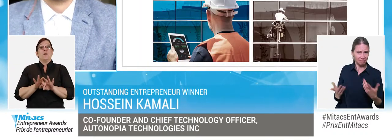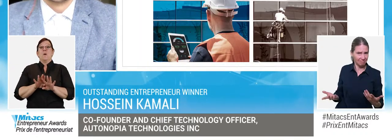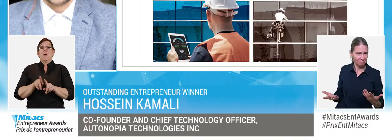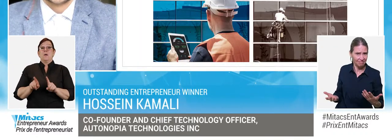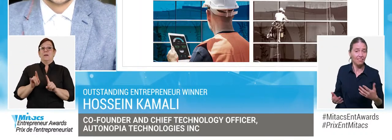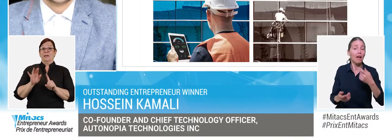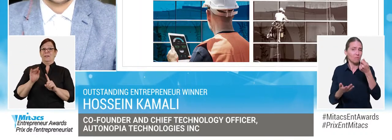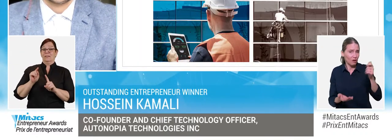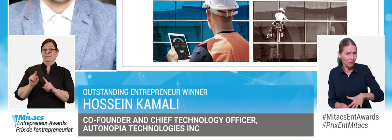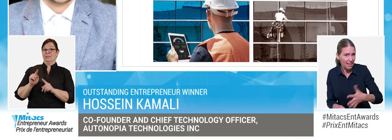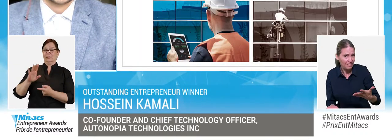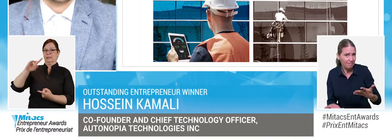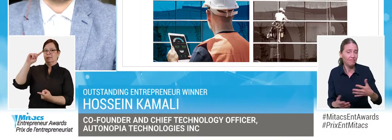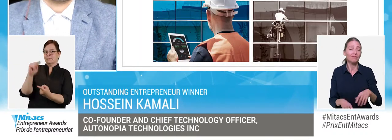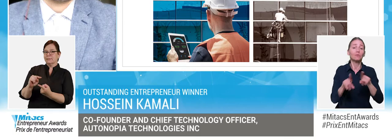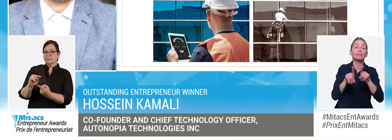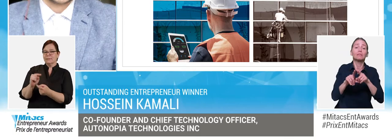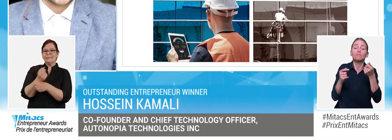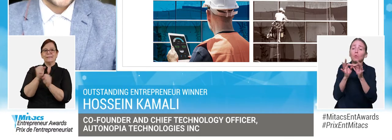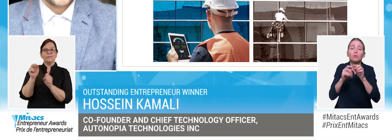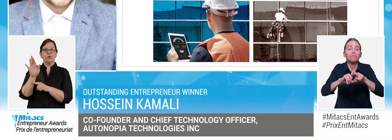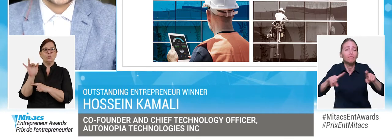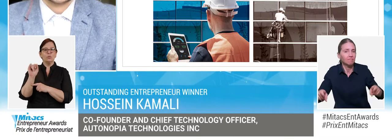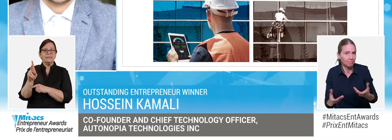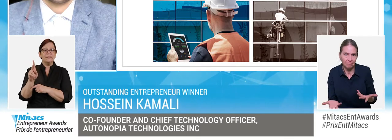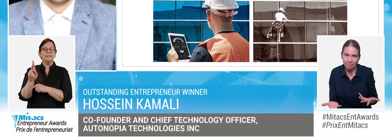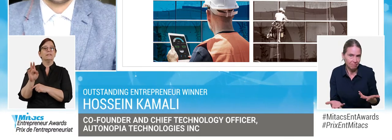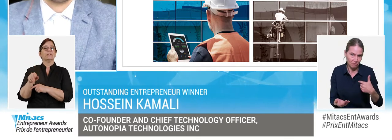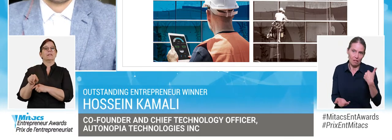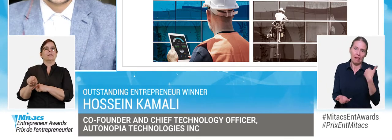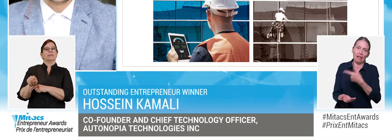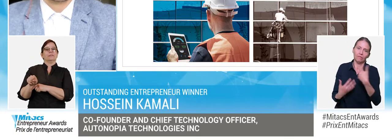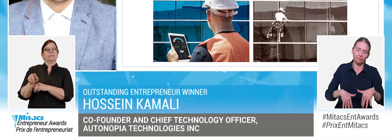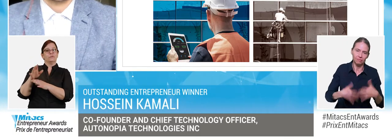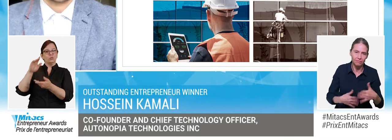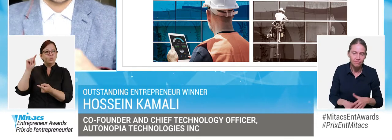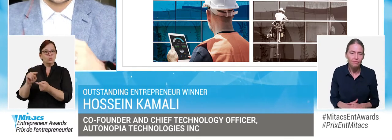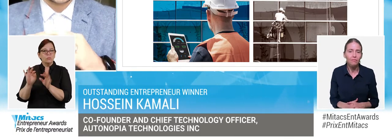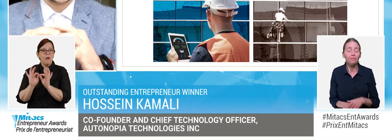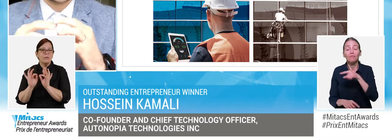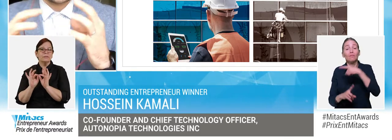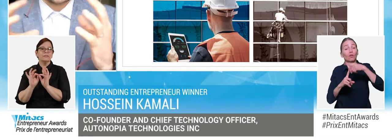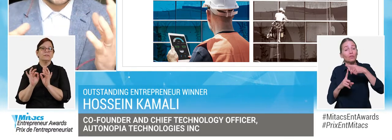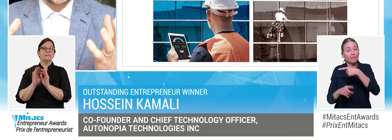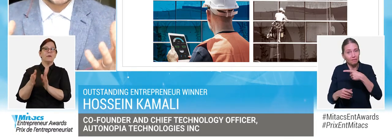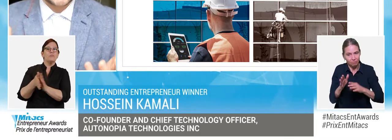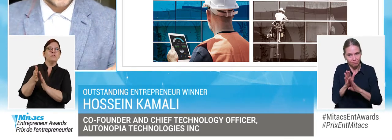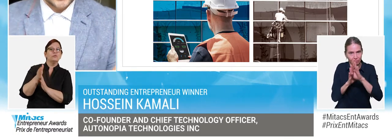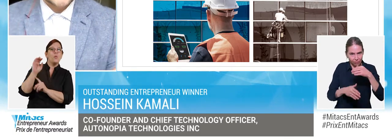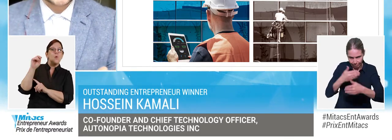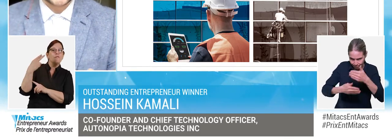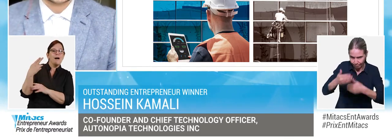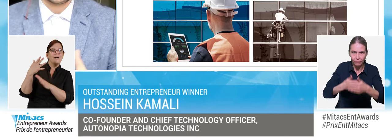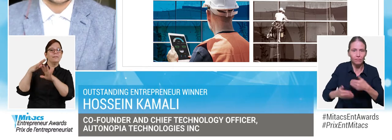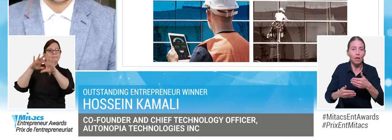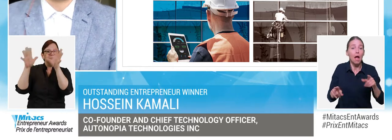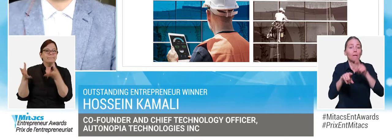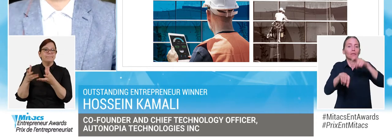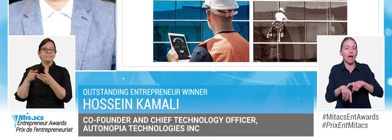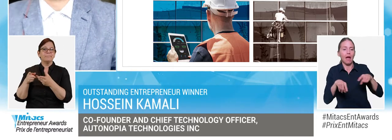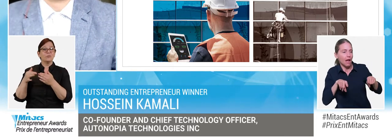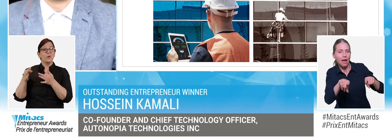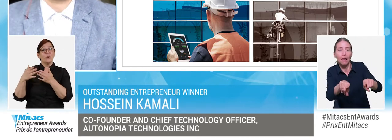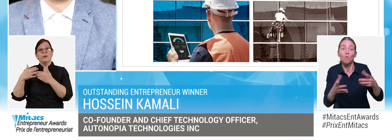reduces costs and operational overhead significantly. Furthermore, the technology developed alongside the